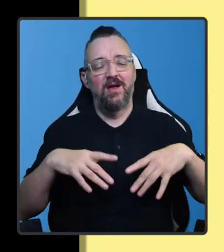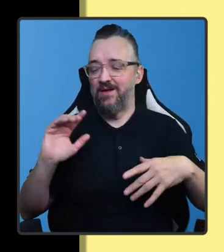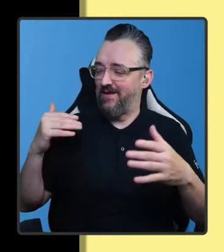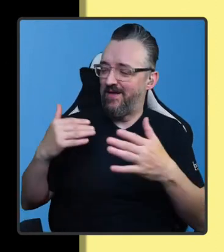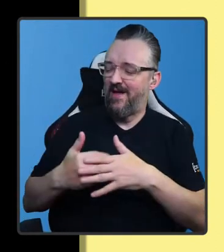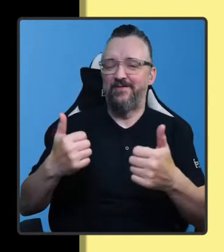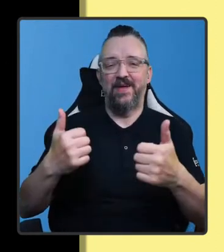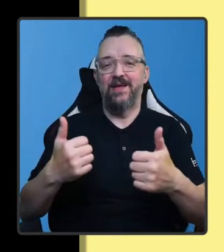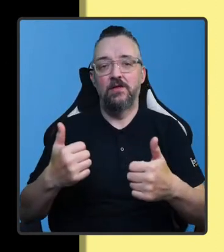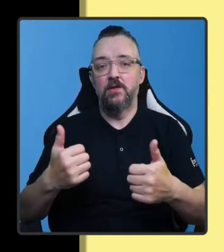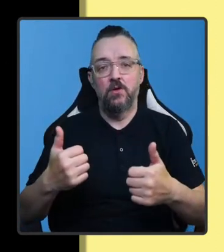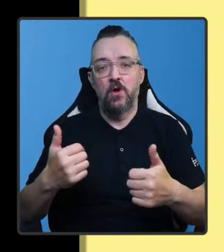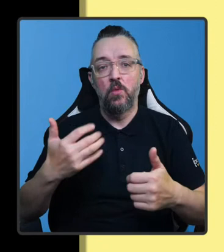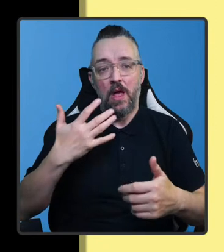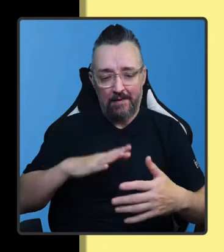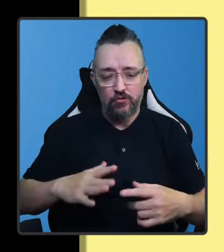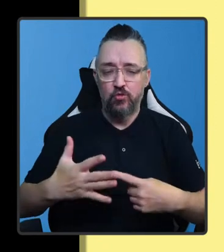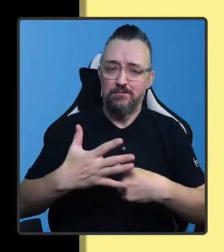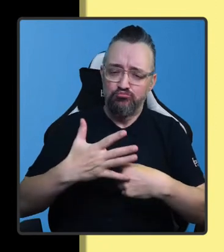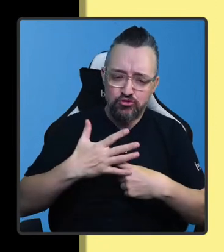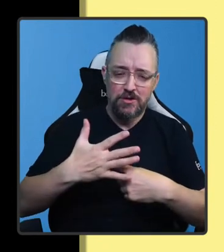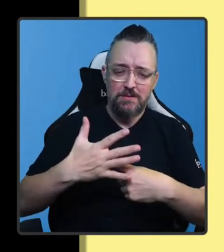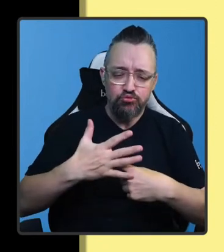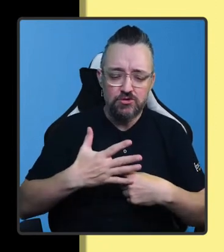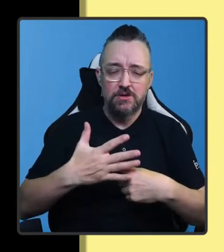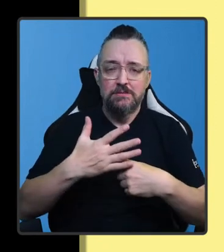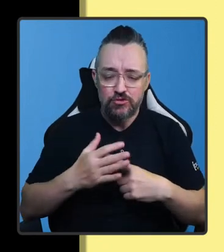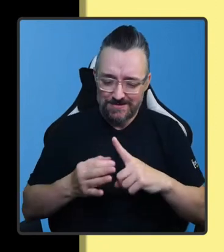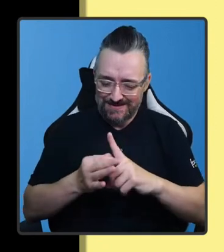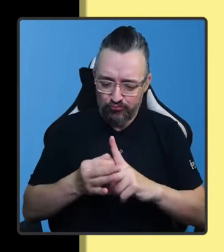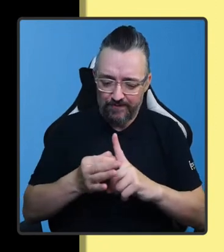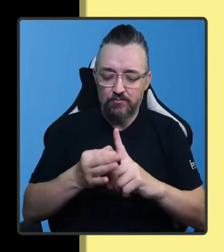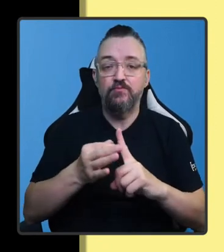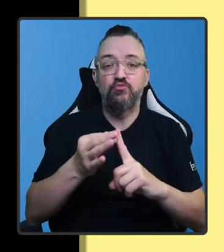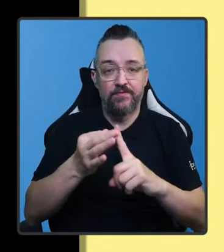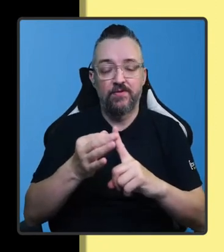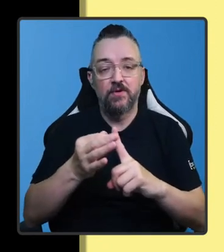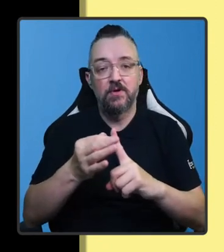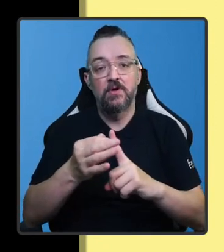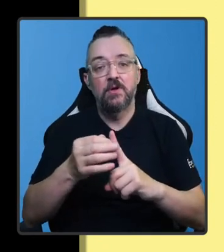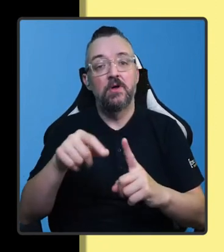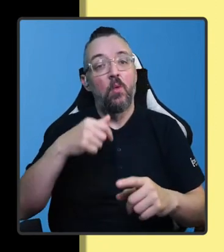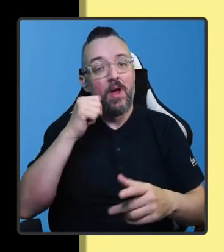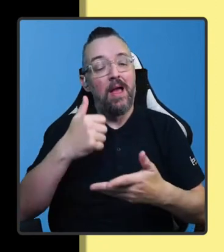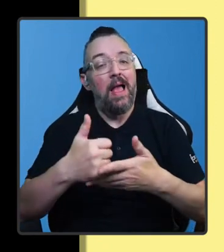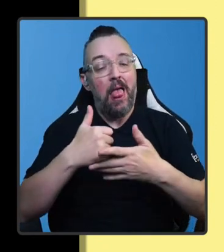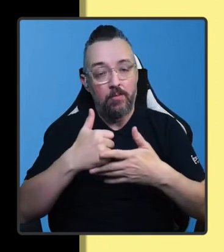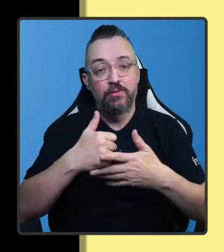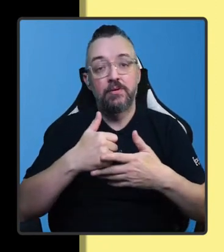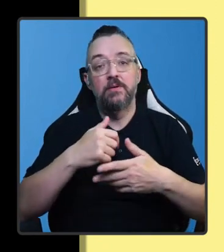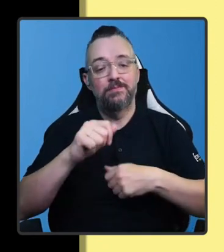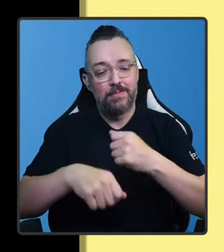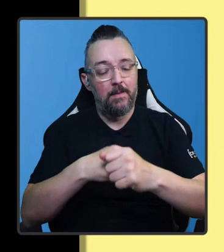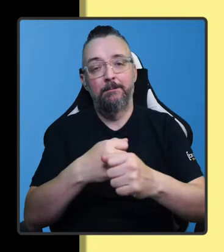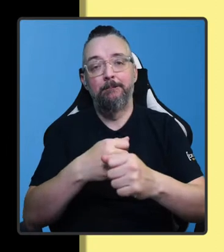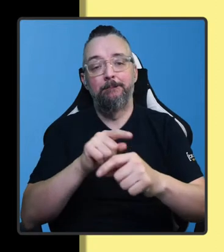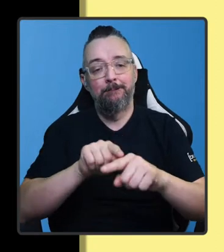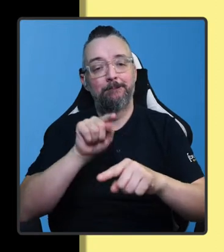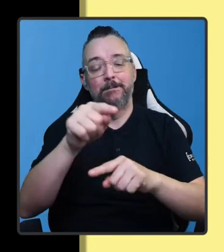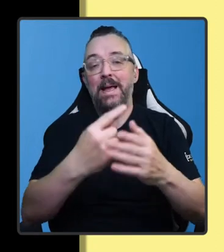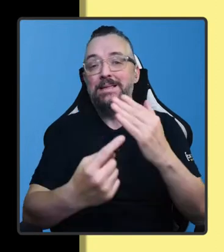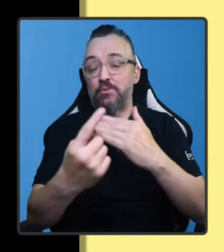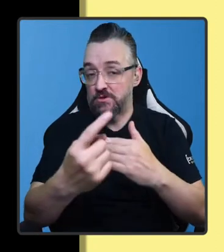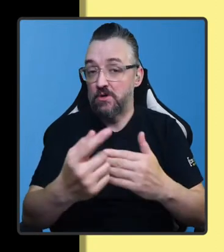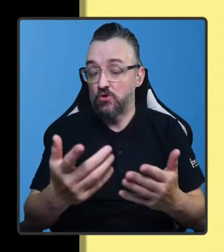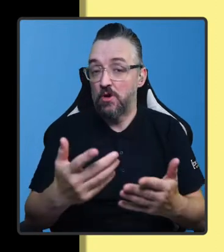Let's continue to press ourselves. It will help us in justice in the same way that it will help us in our drive to independence. And for these reasons, Conference, I'd